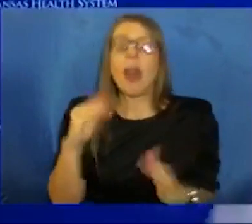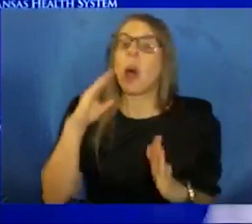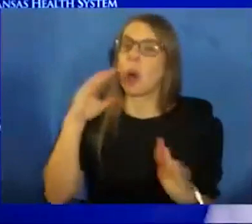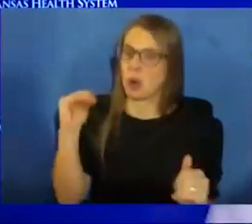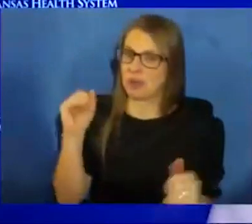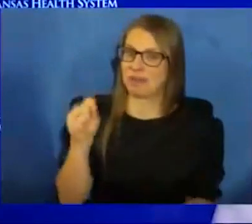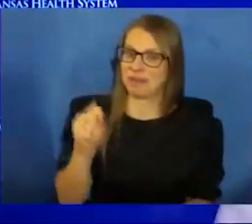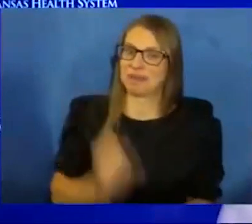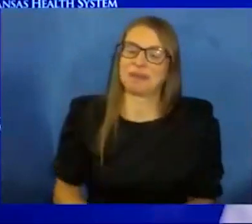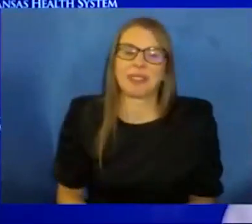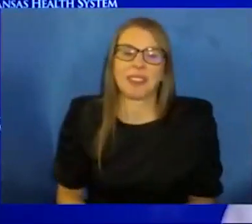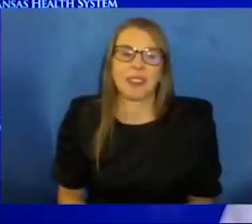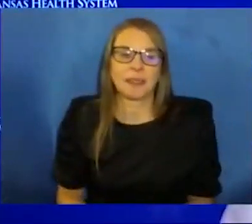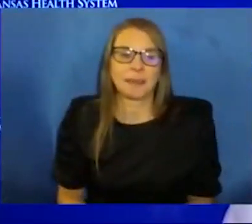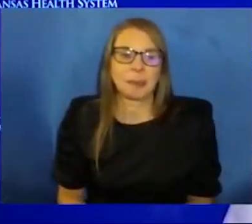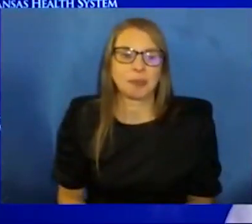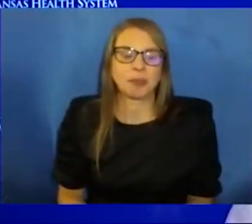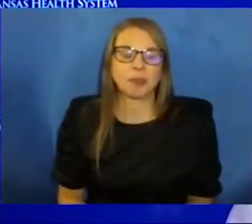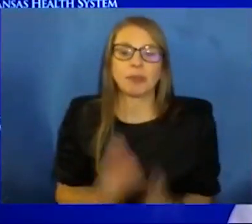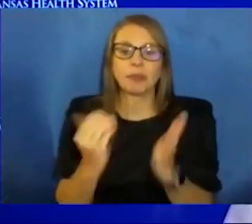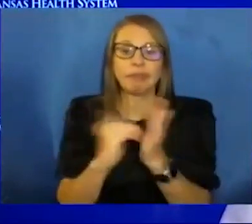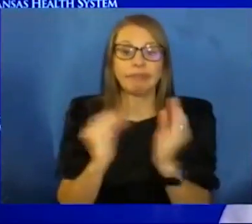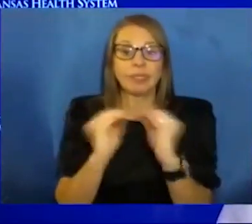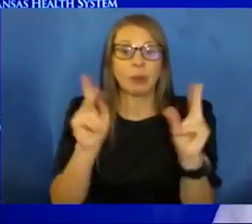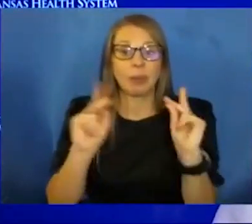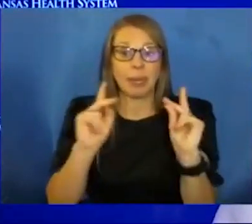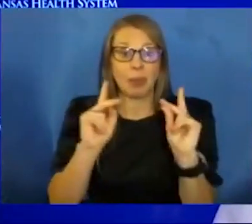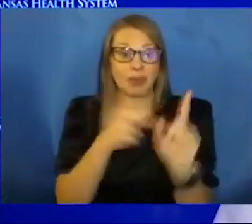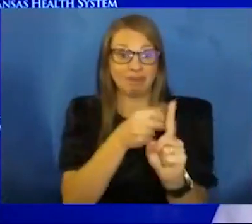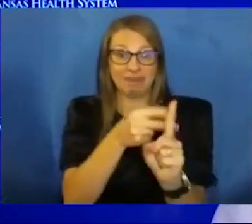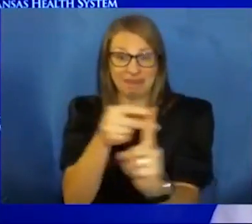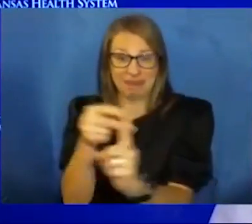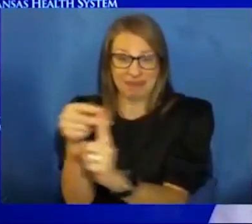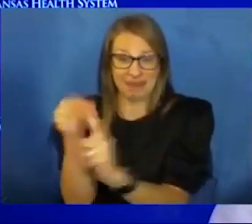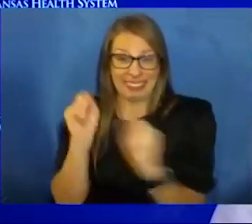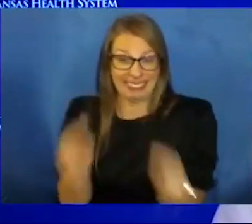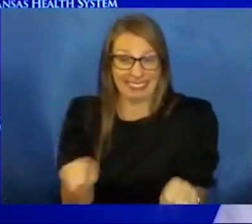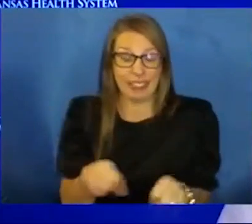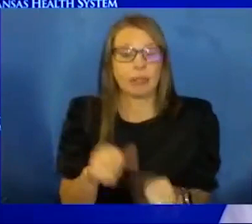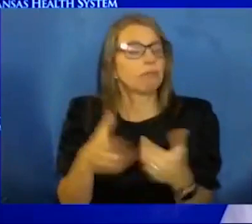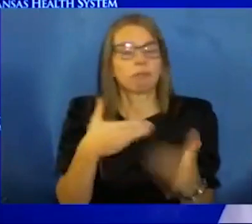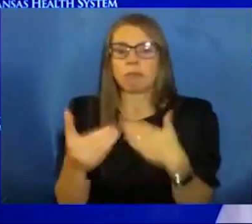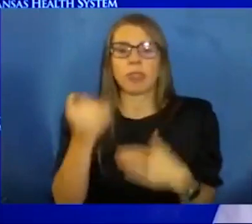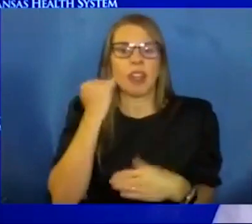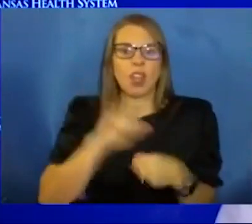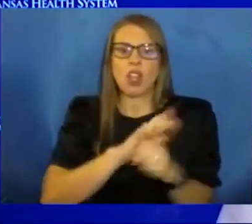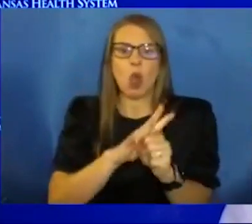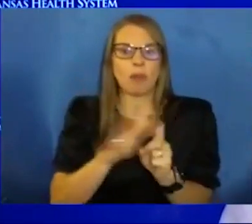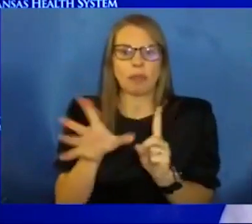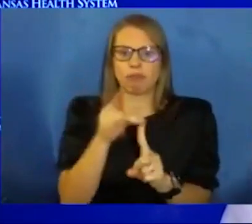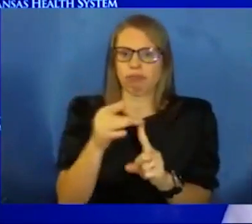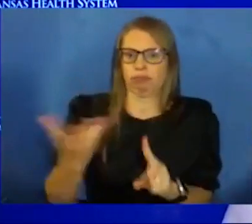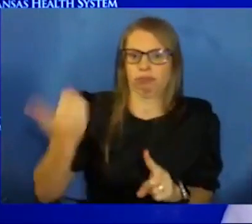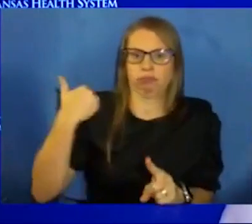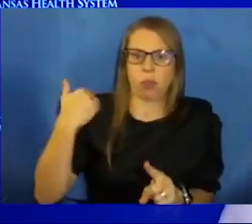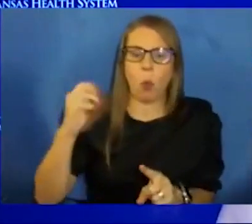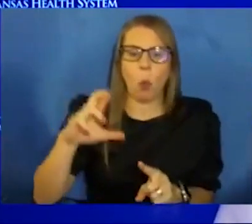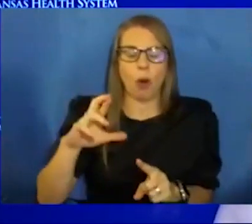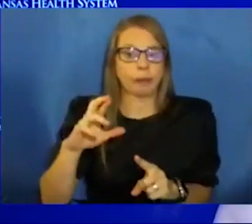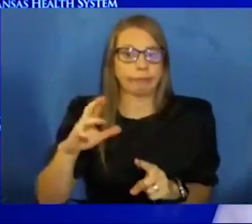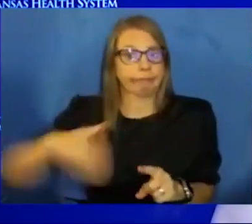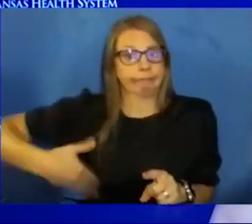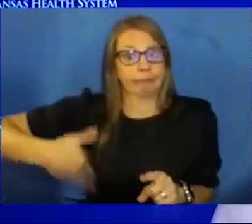specific B cells and T cells as well. Dr. Hawkinson, do you think the big vaccine clinics will start to open back up again? You probably hope